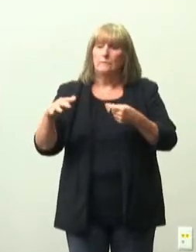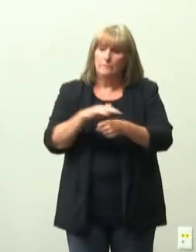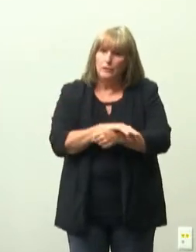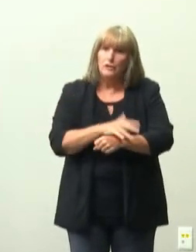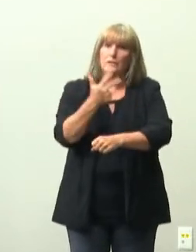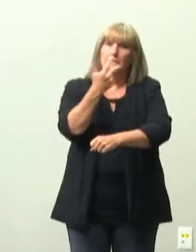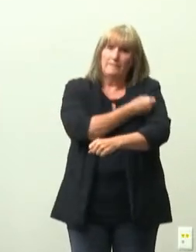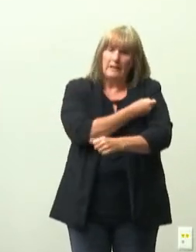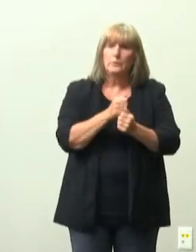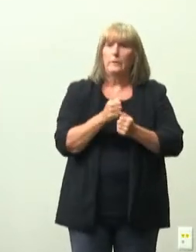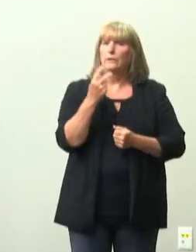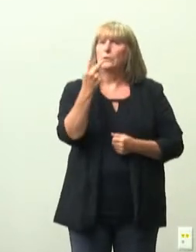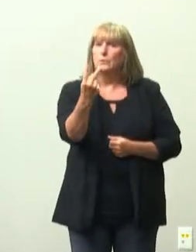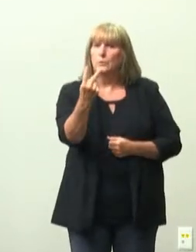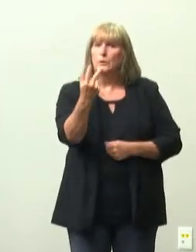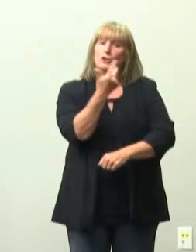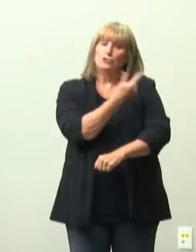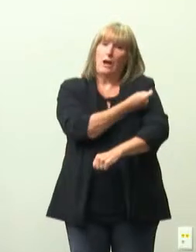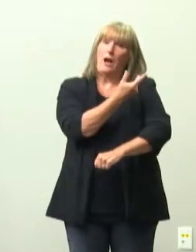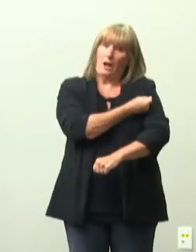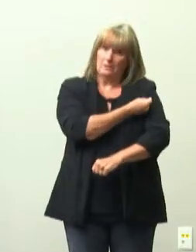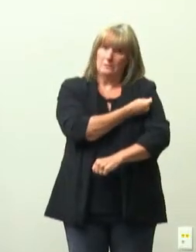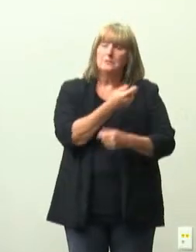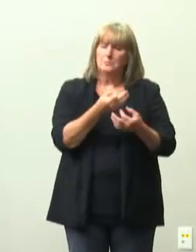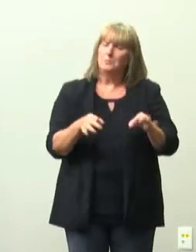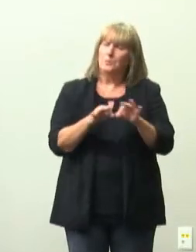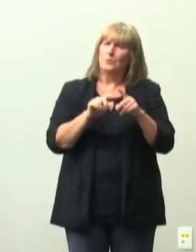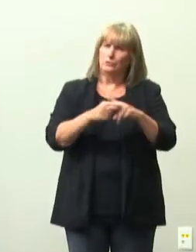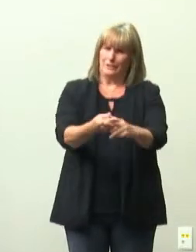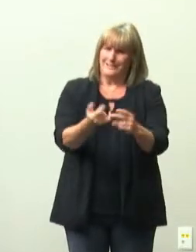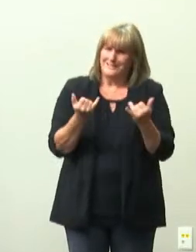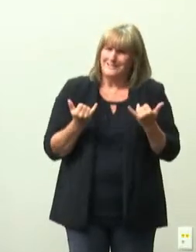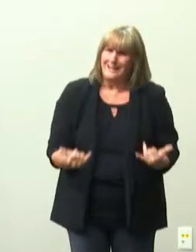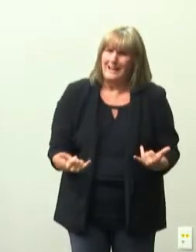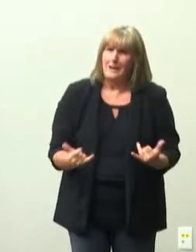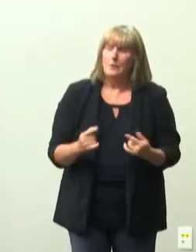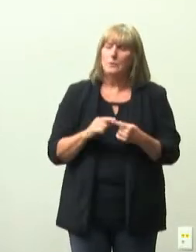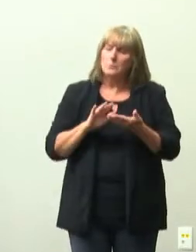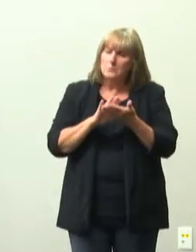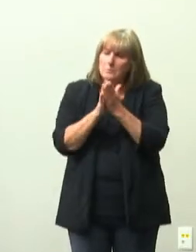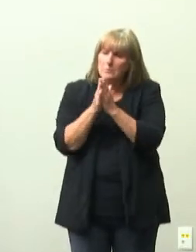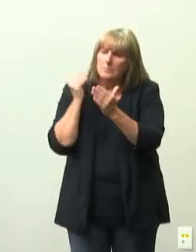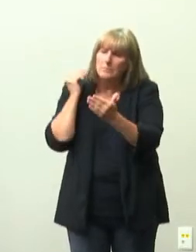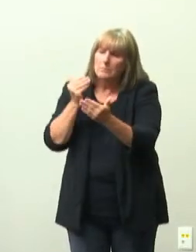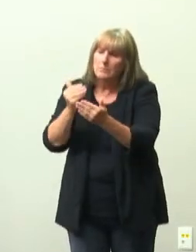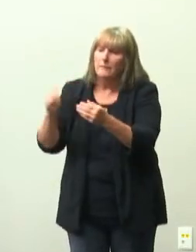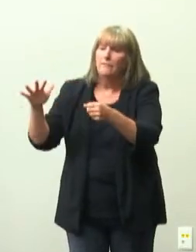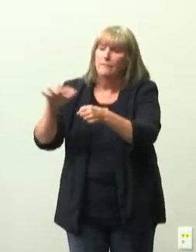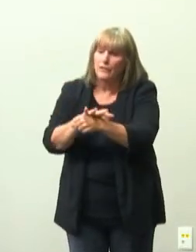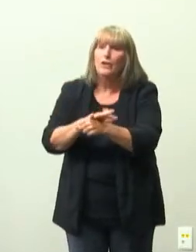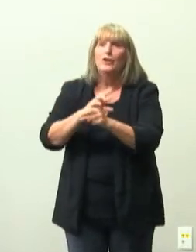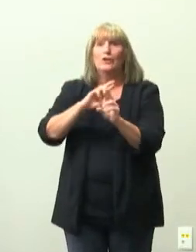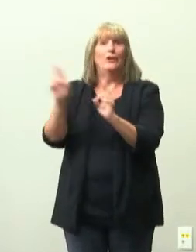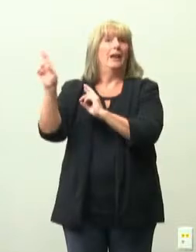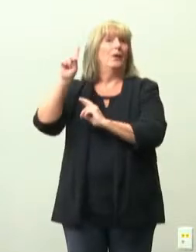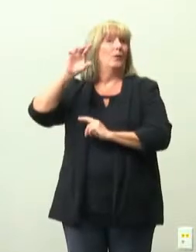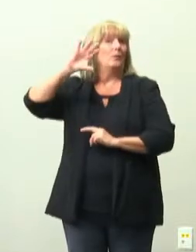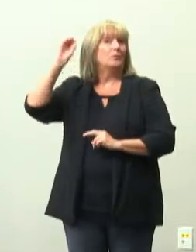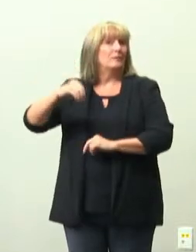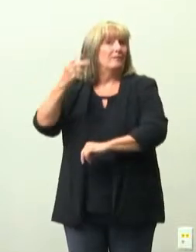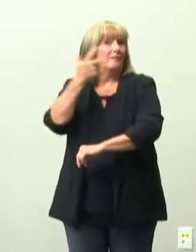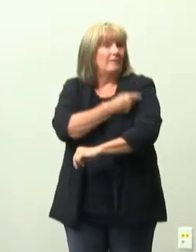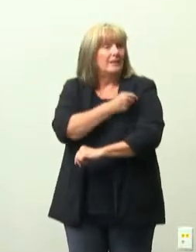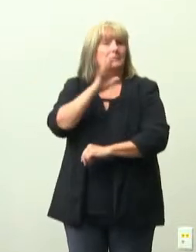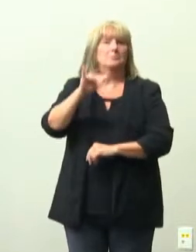2 doses. So it's important to start the process now to be close to fully vaccinated by the time school starts.